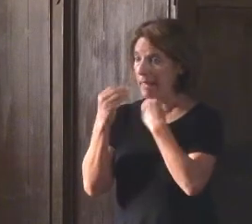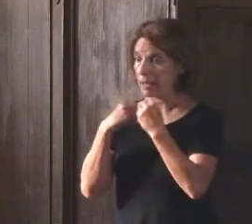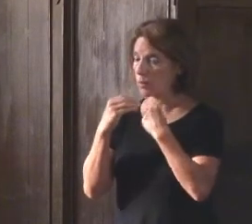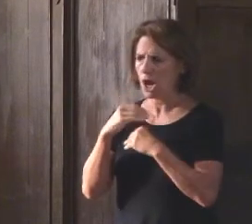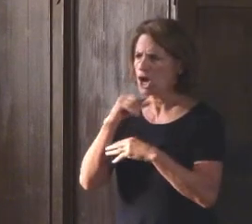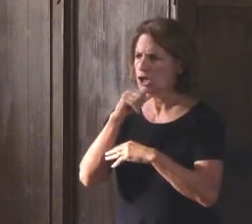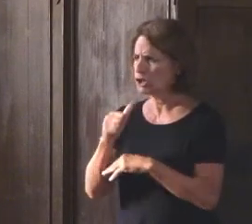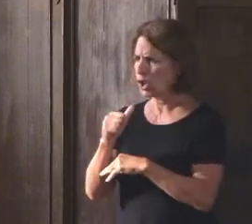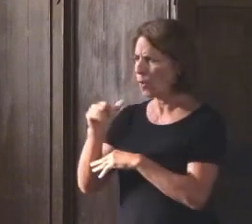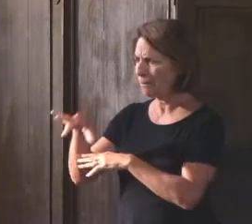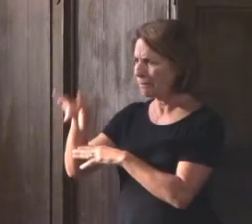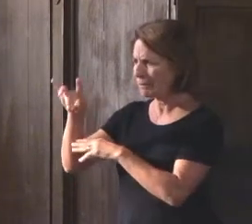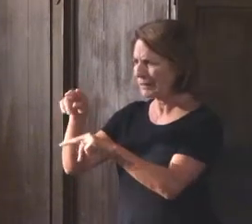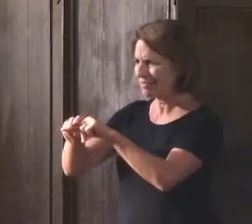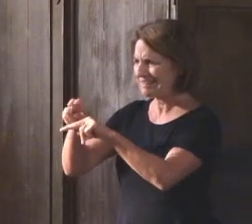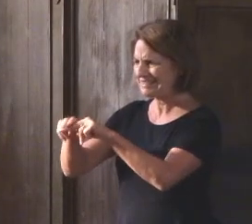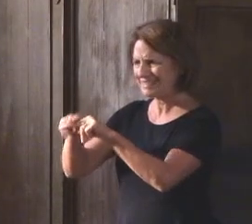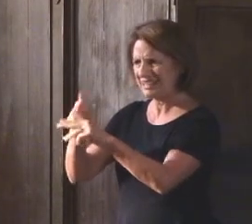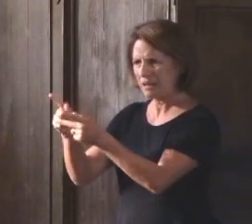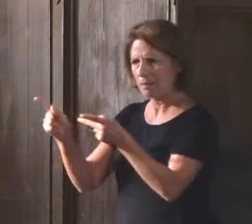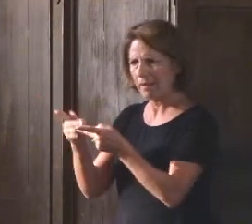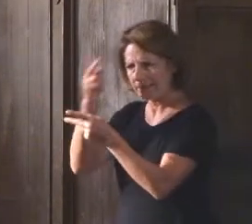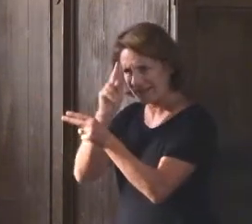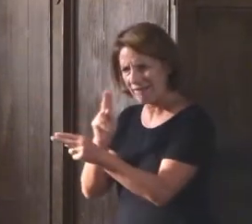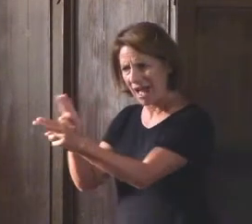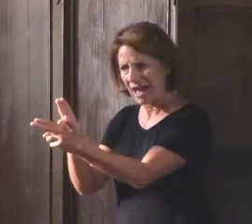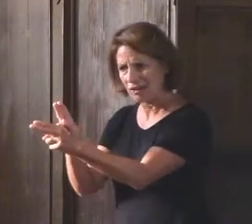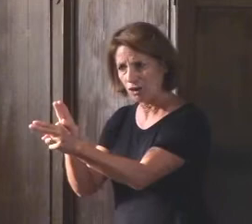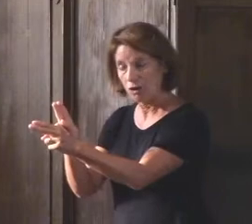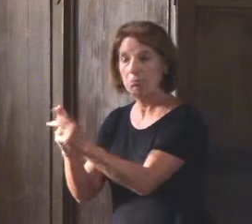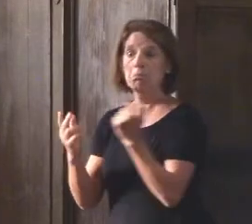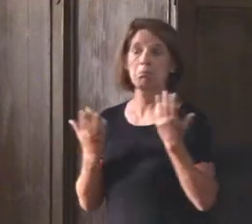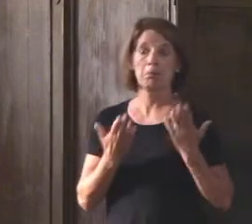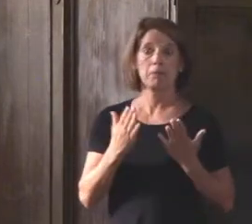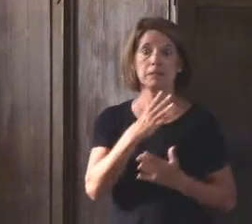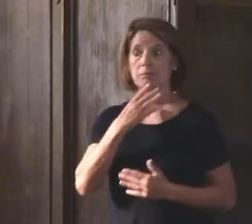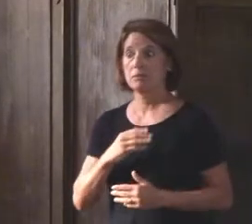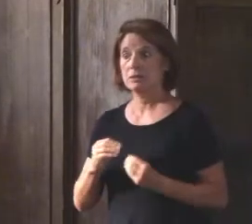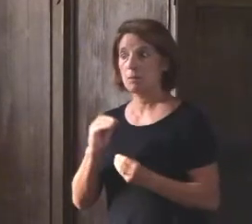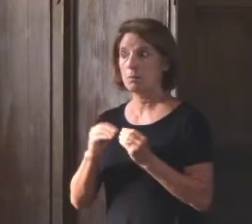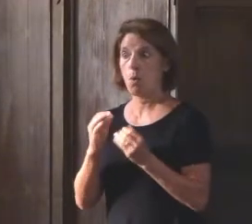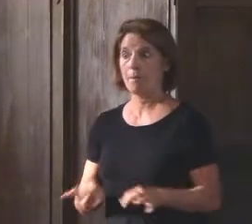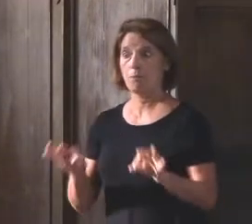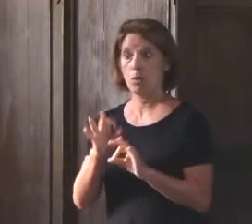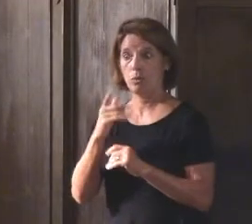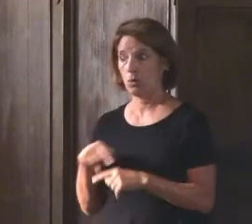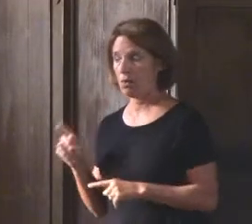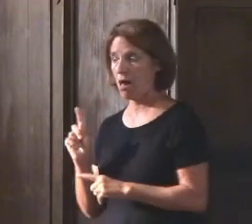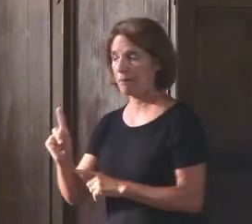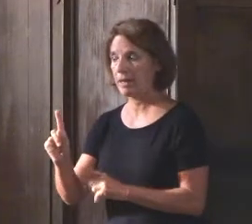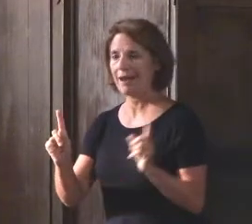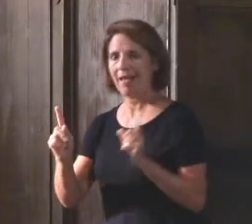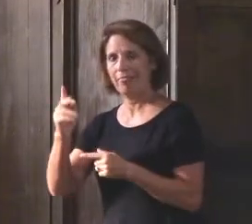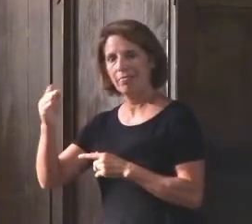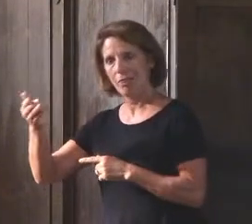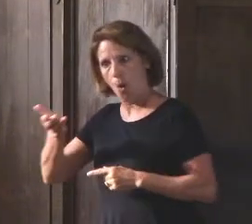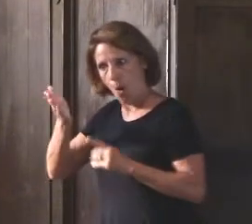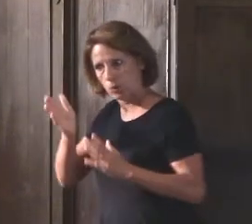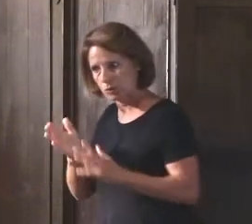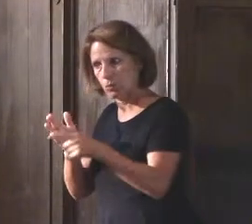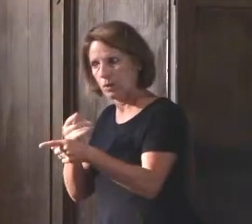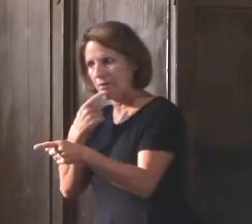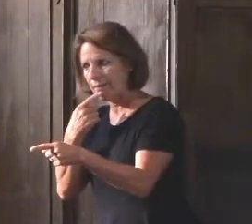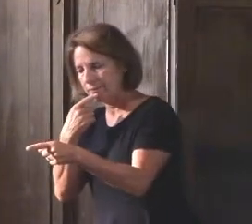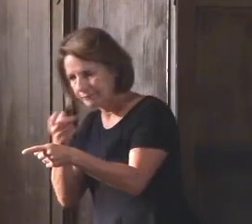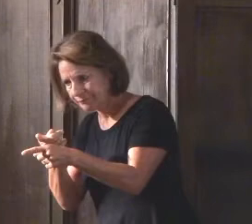the place of honor. A more distinguished guest than you may have been invited. And then the host who invited both of you may approach and